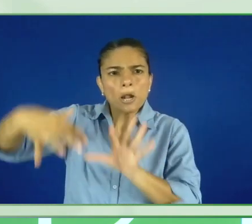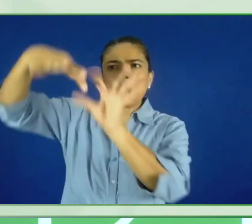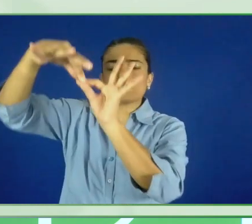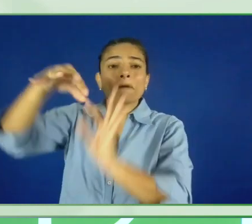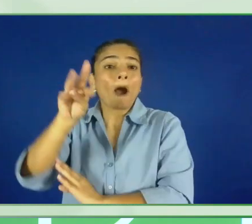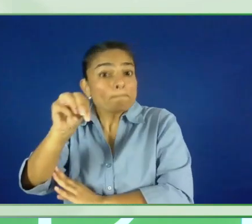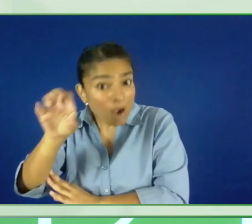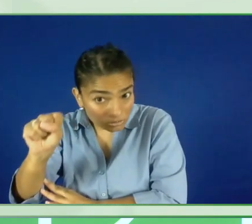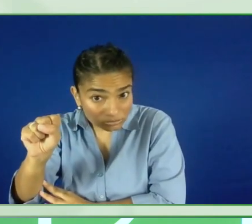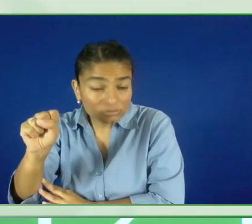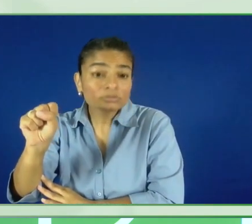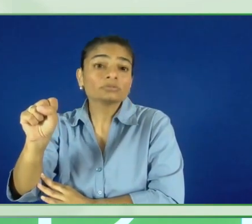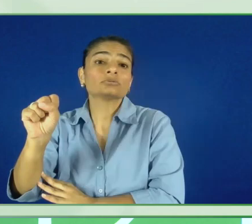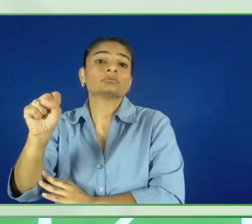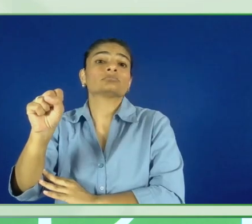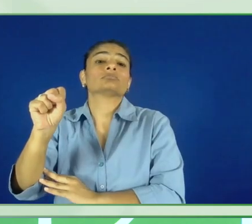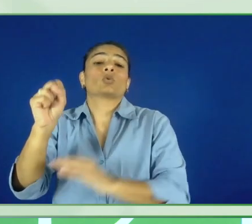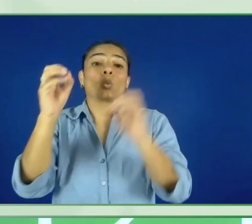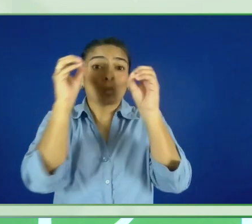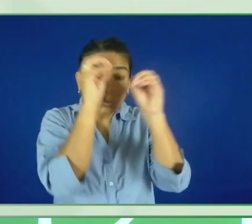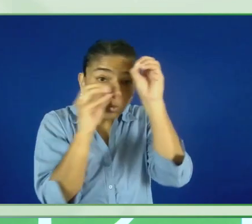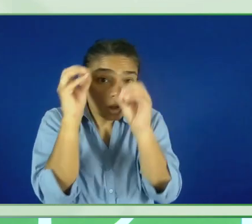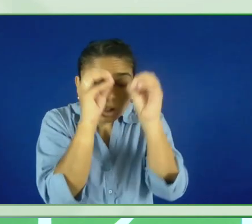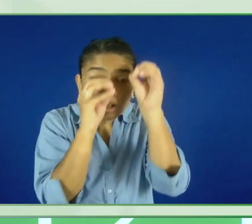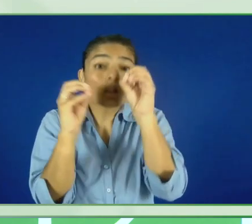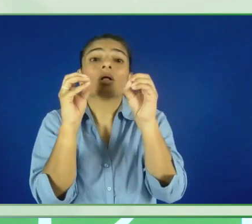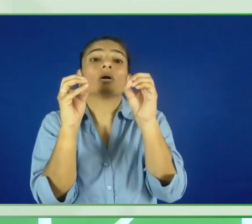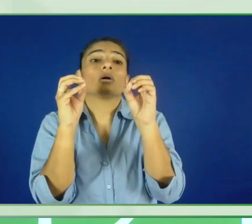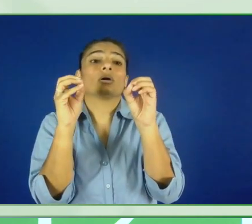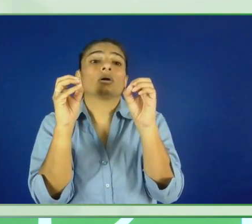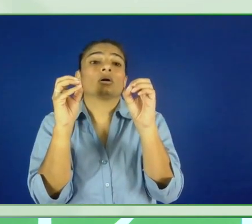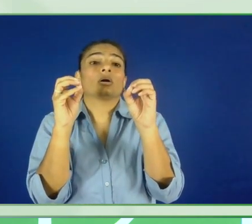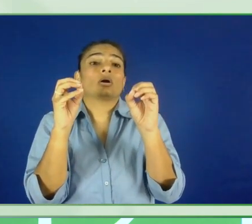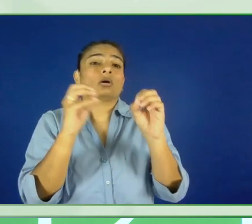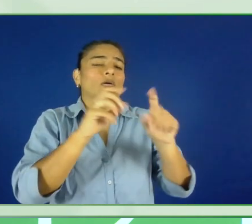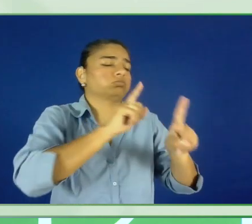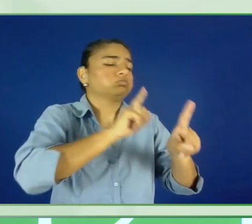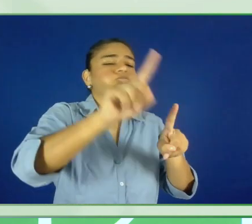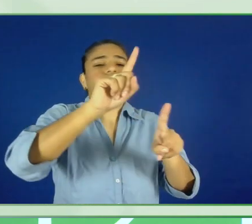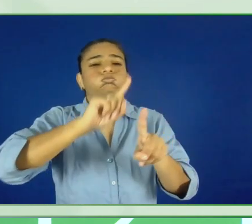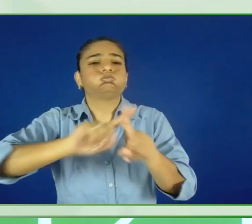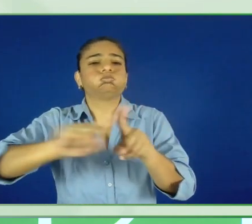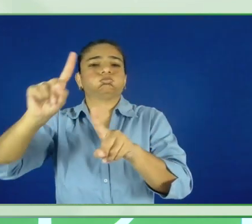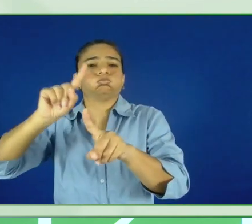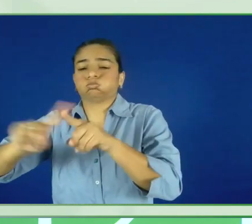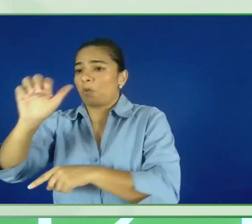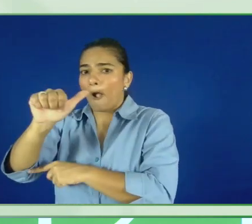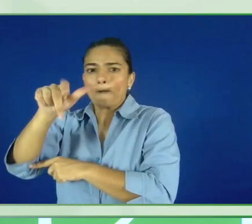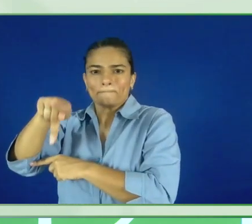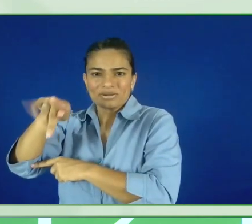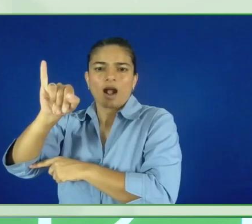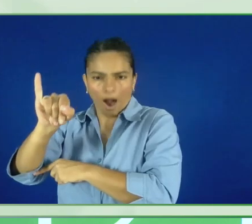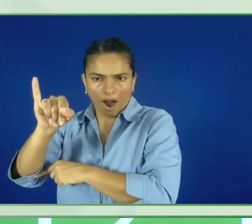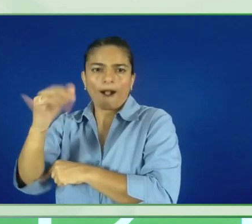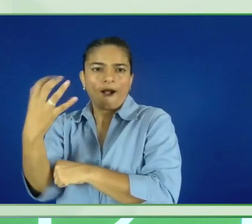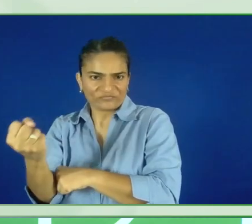used Google, we used many other APIs to make this